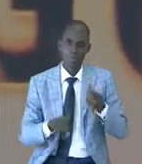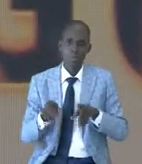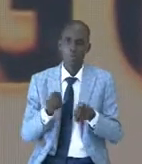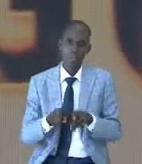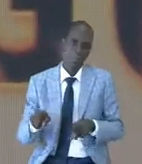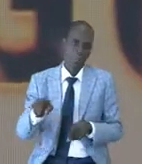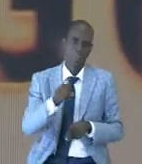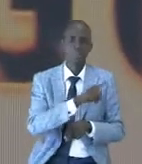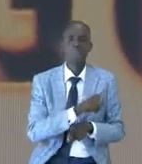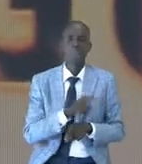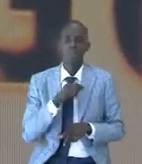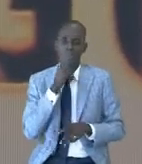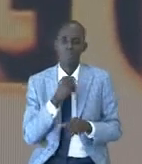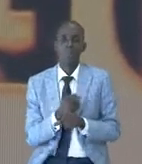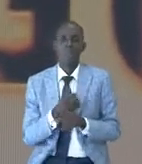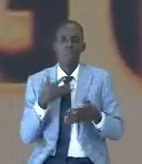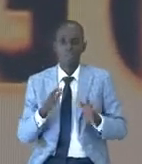and let them know that